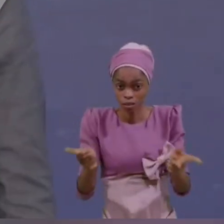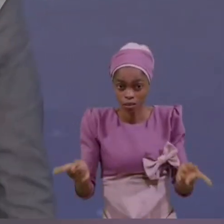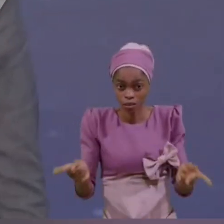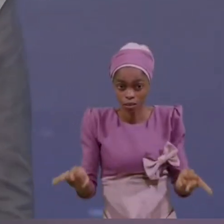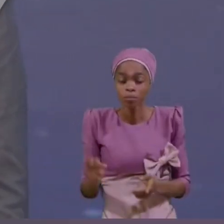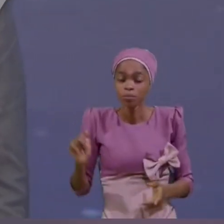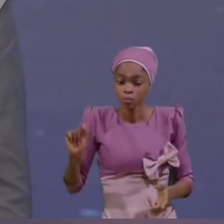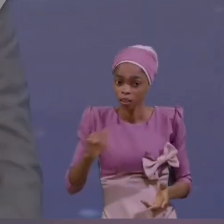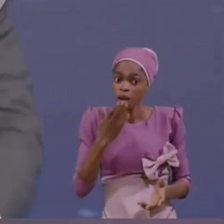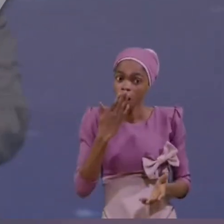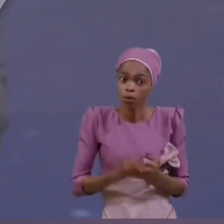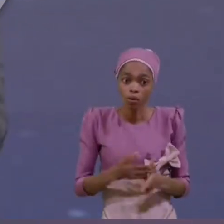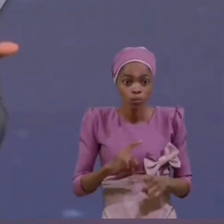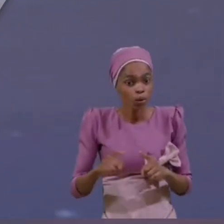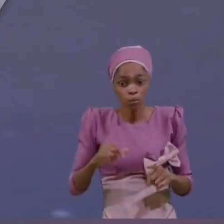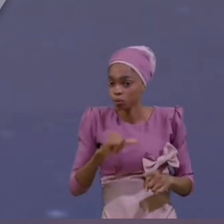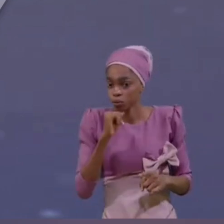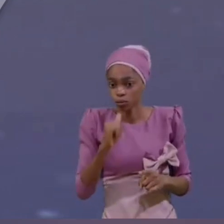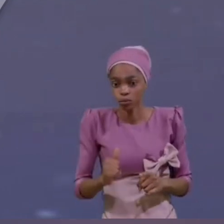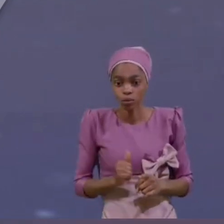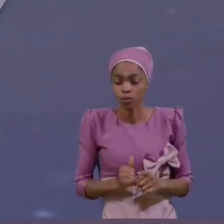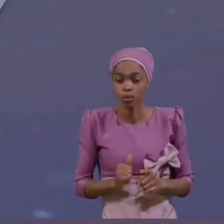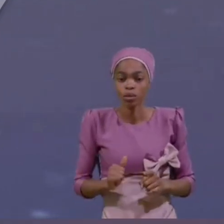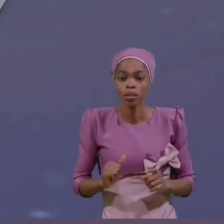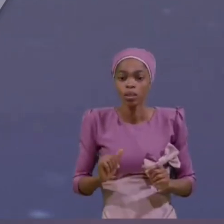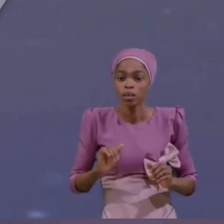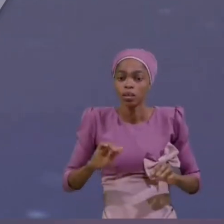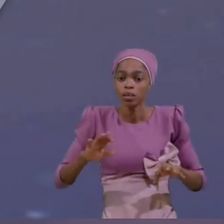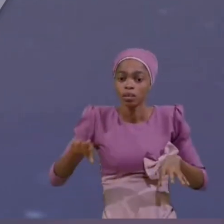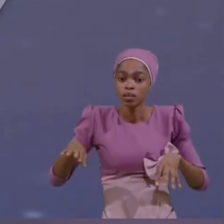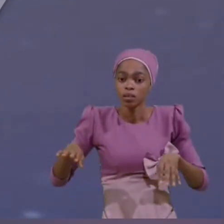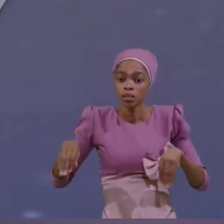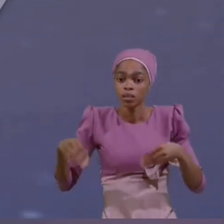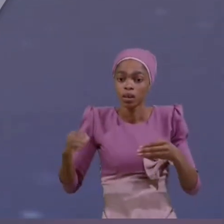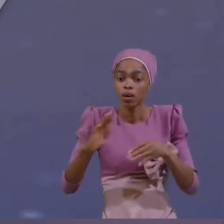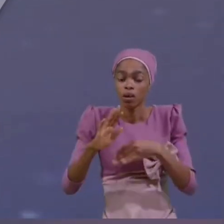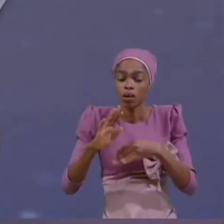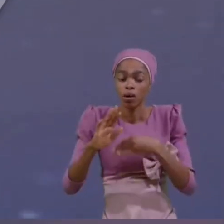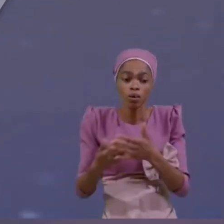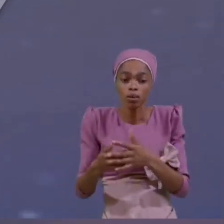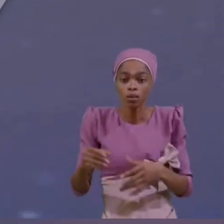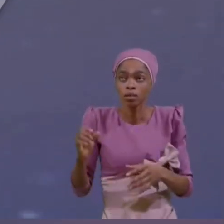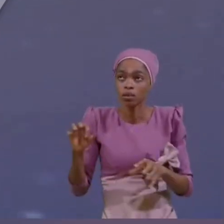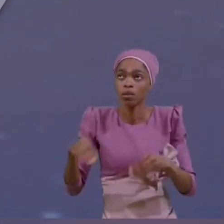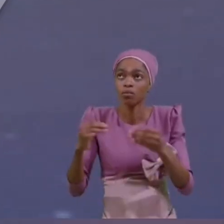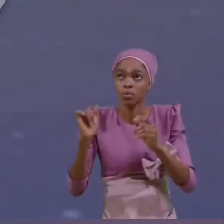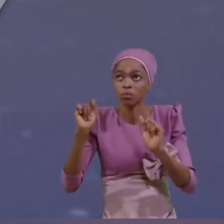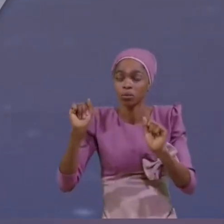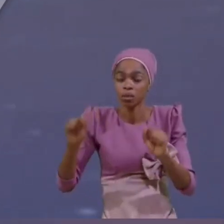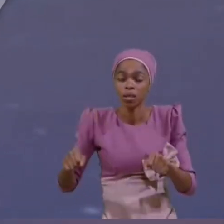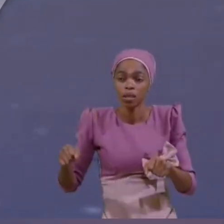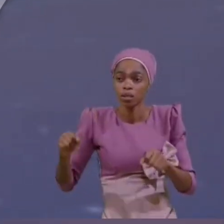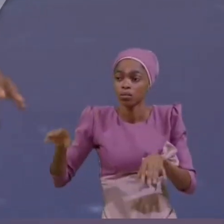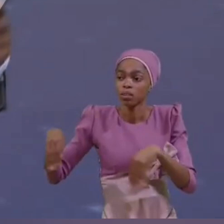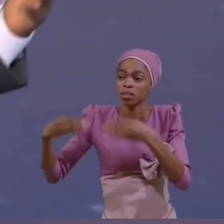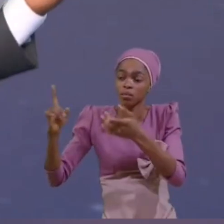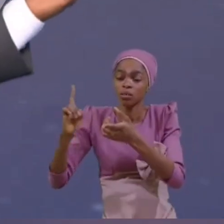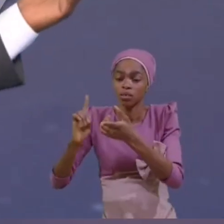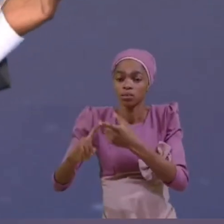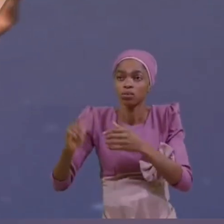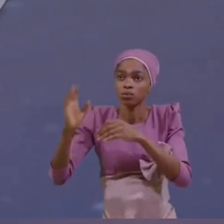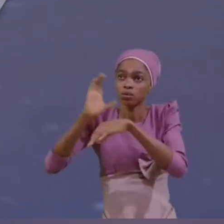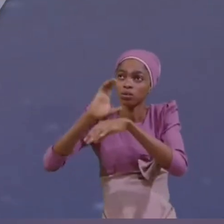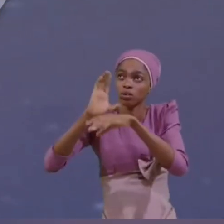air. All the offering we can give, we've given to DLICC building, and we